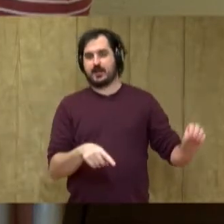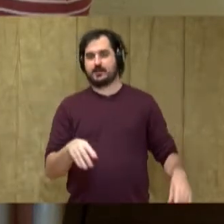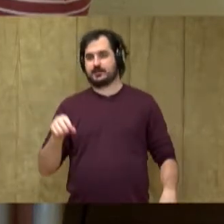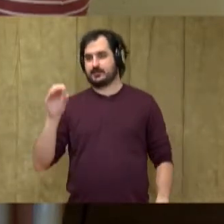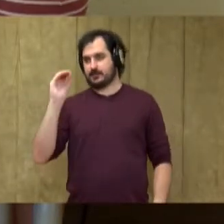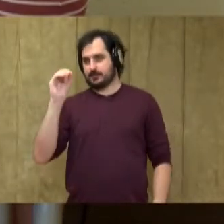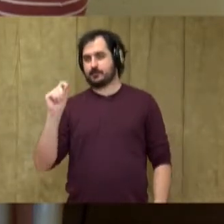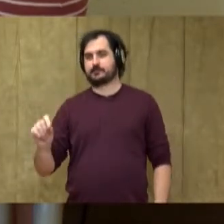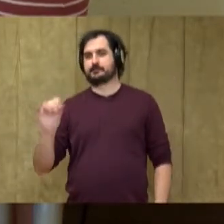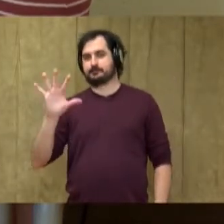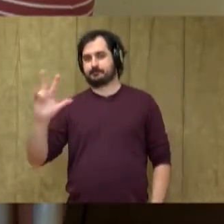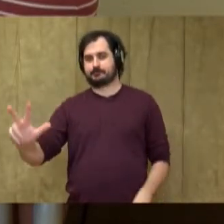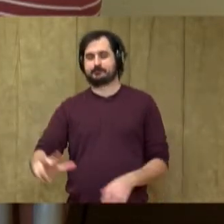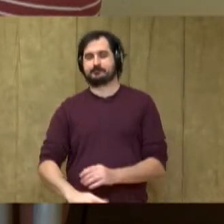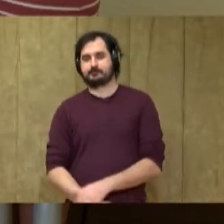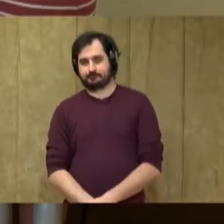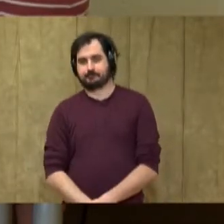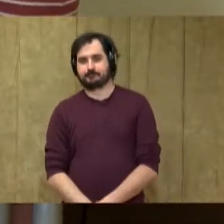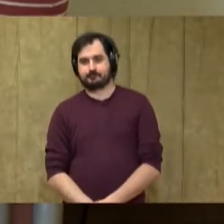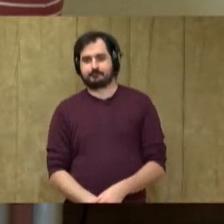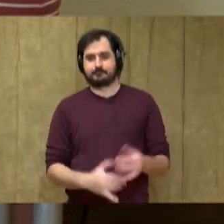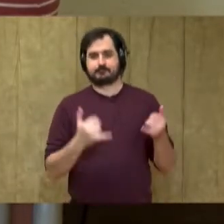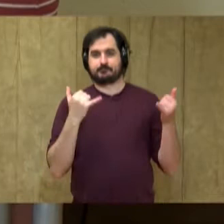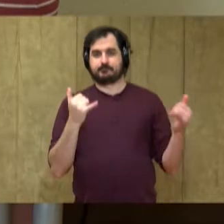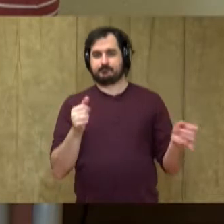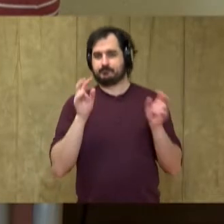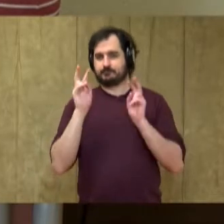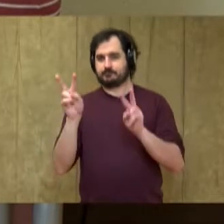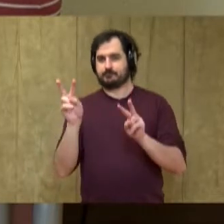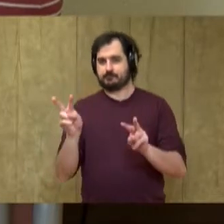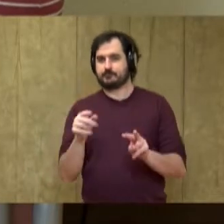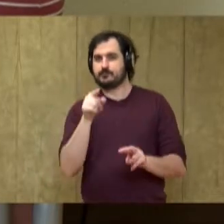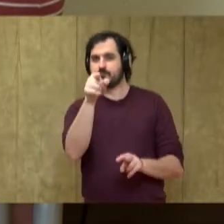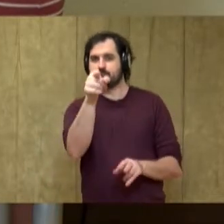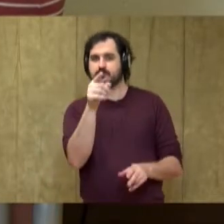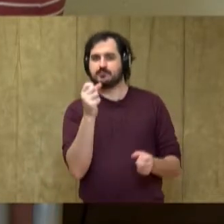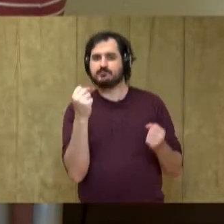Let's look at this one. Can you say the decimals for me?